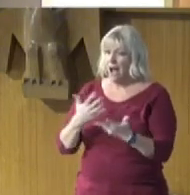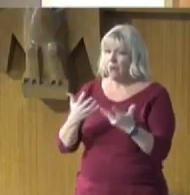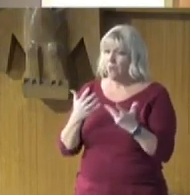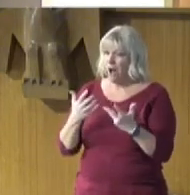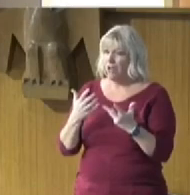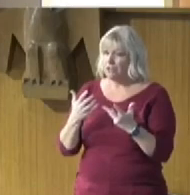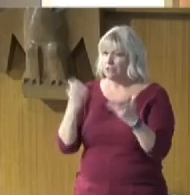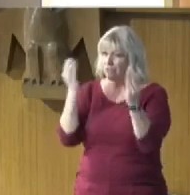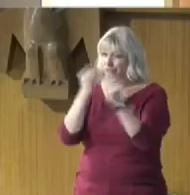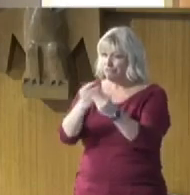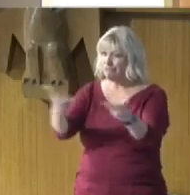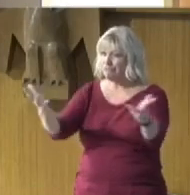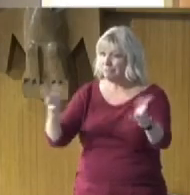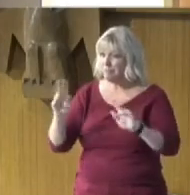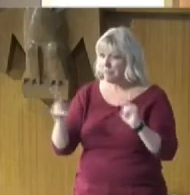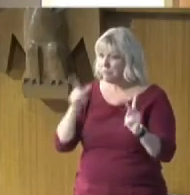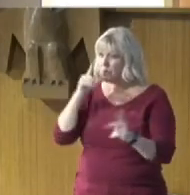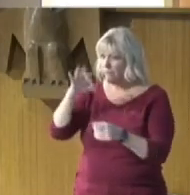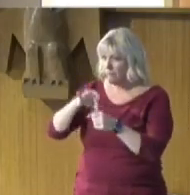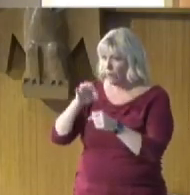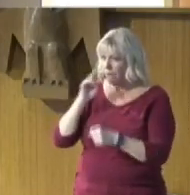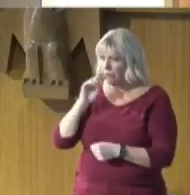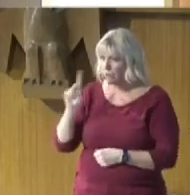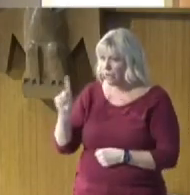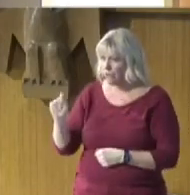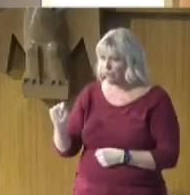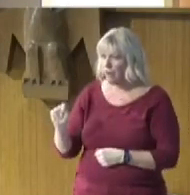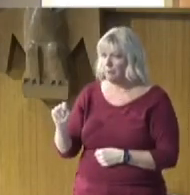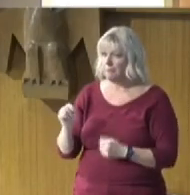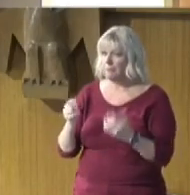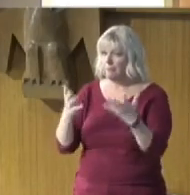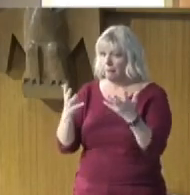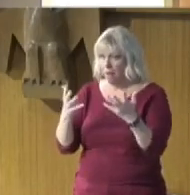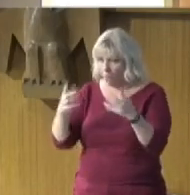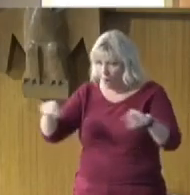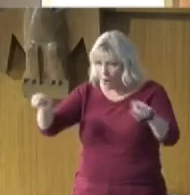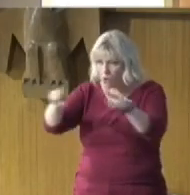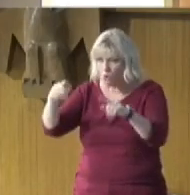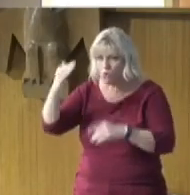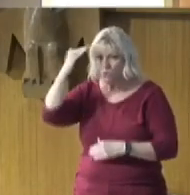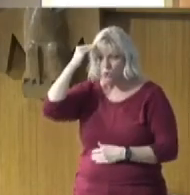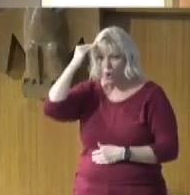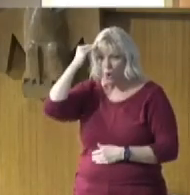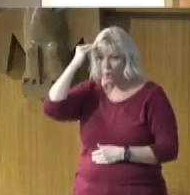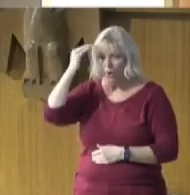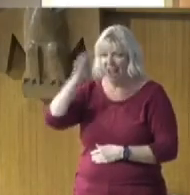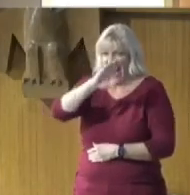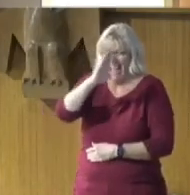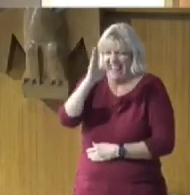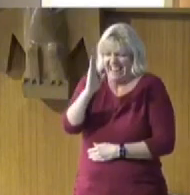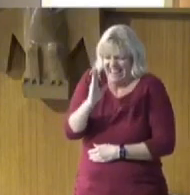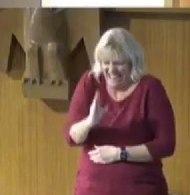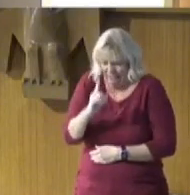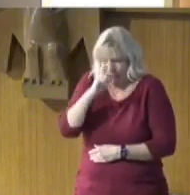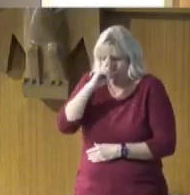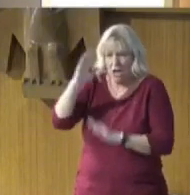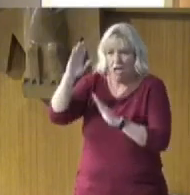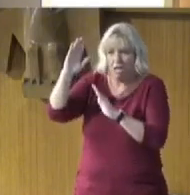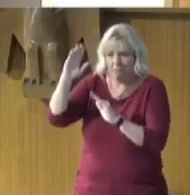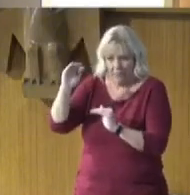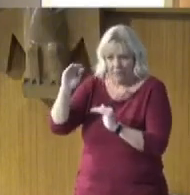who voted for Donald Trump. I want you to know I never thought Donald Trump could win the popular